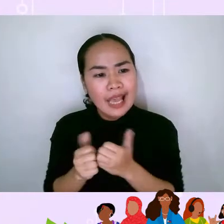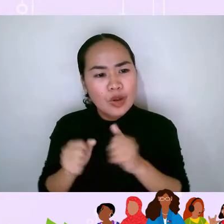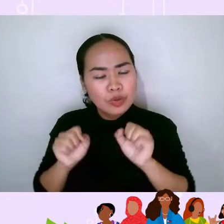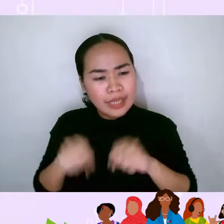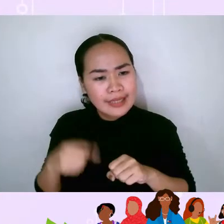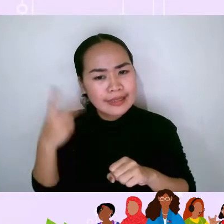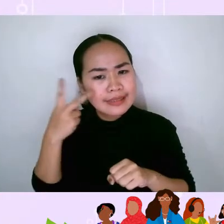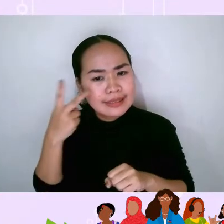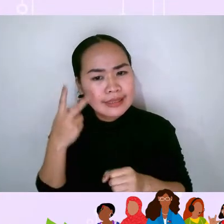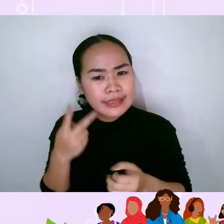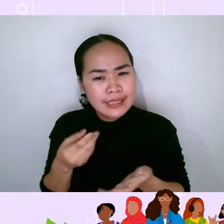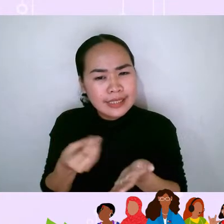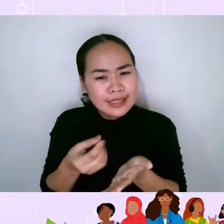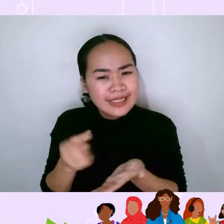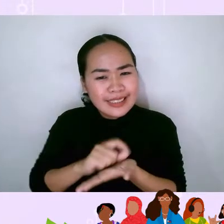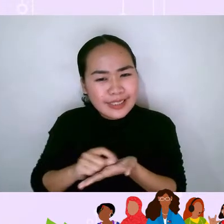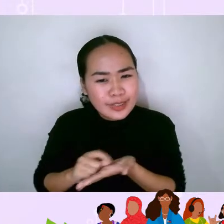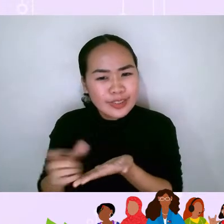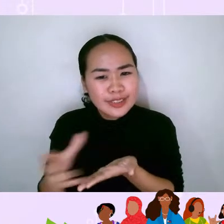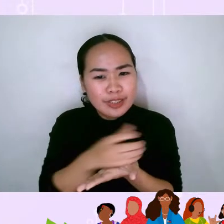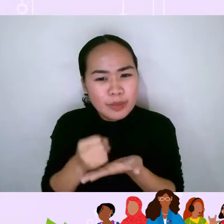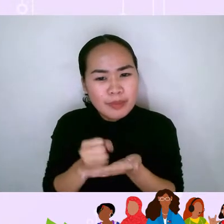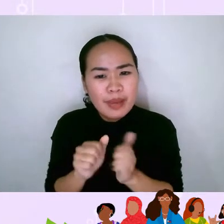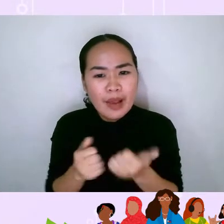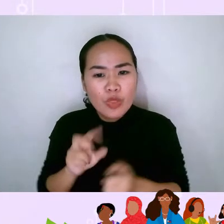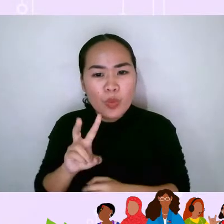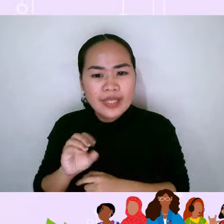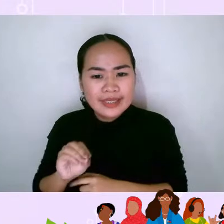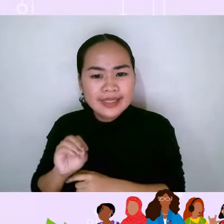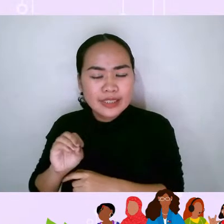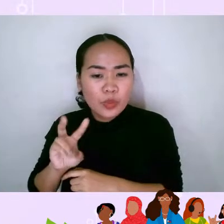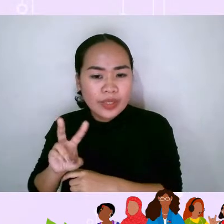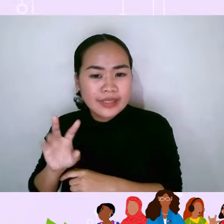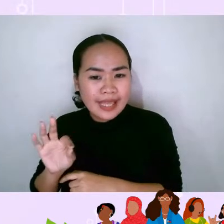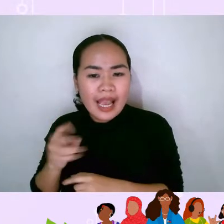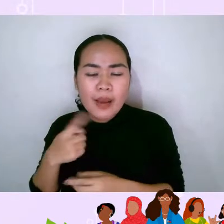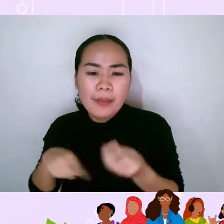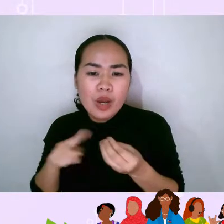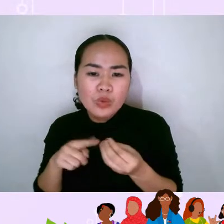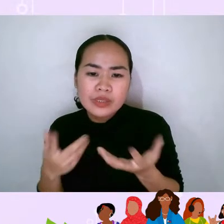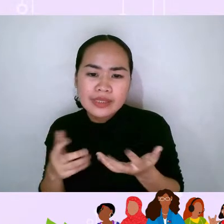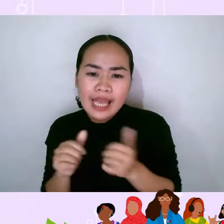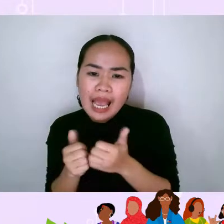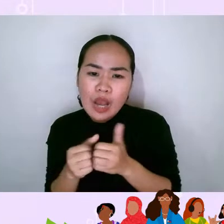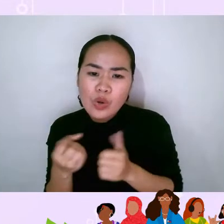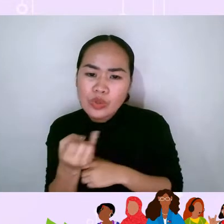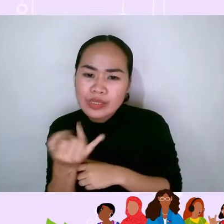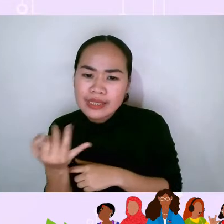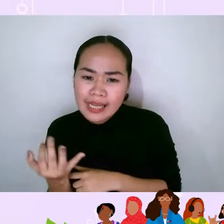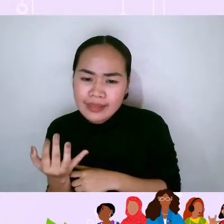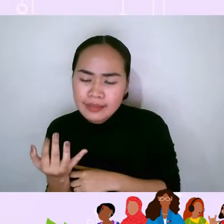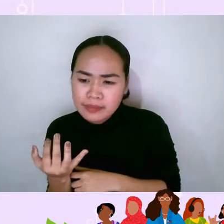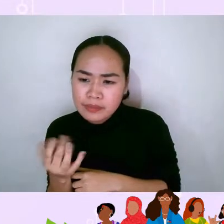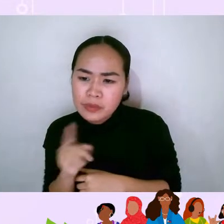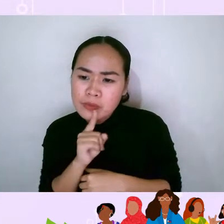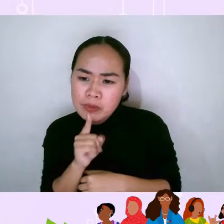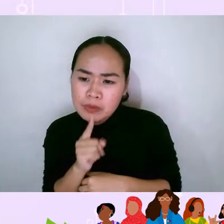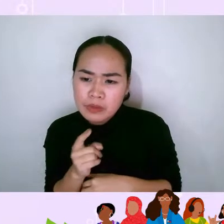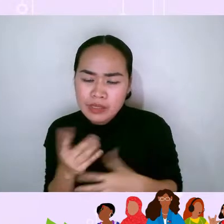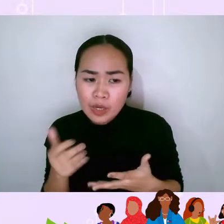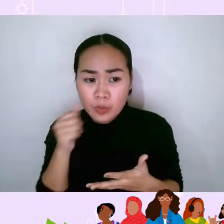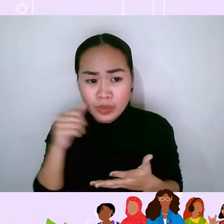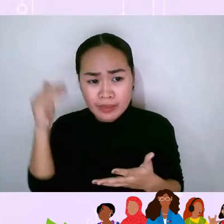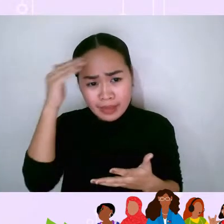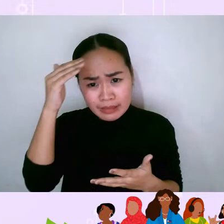Survey of 2029 states that while the gender gap in the total number of participation of women with ICT degrees